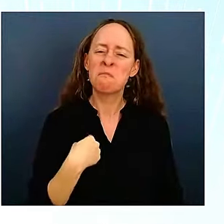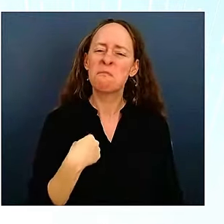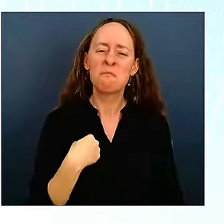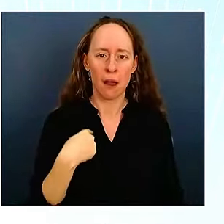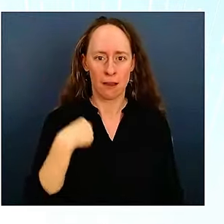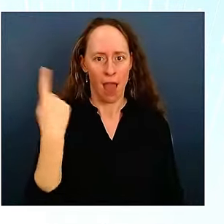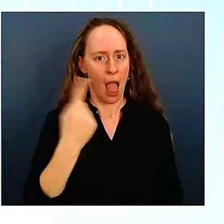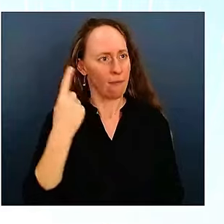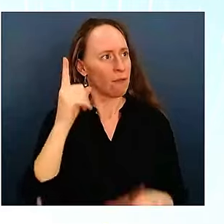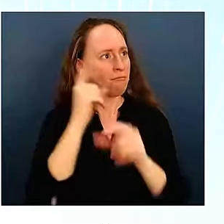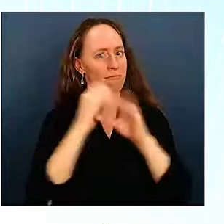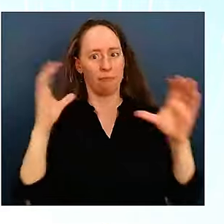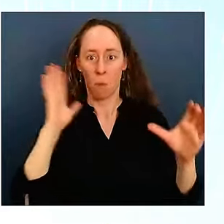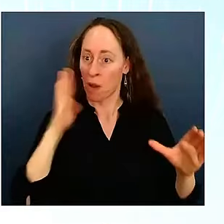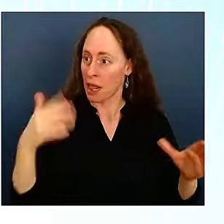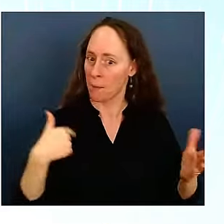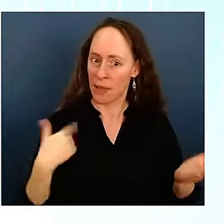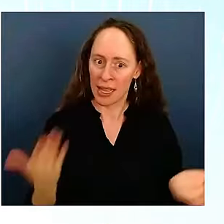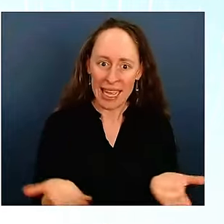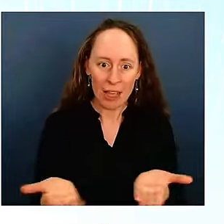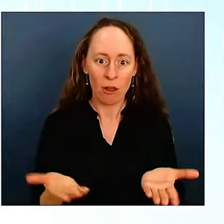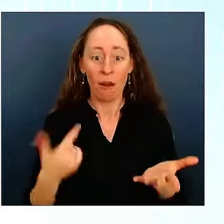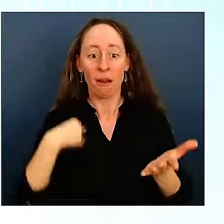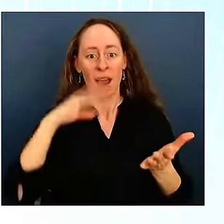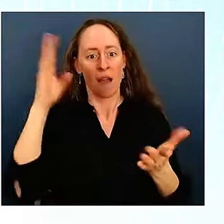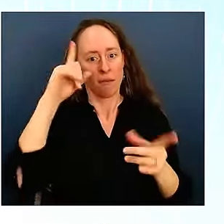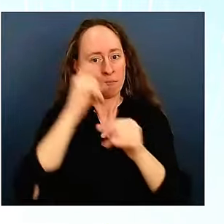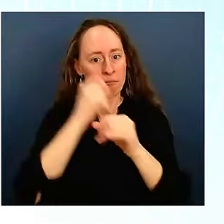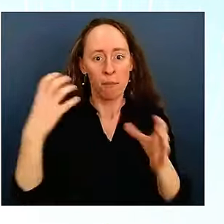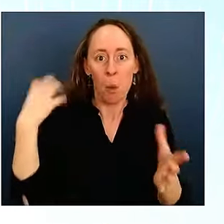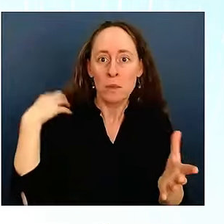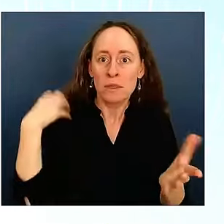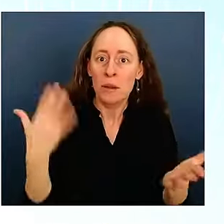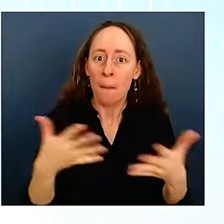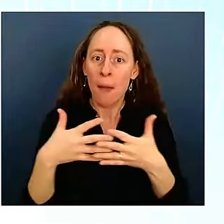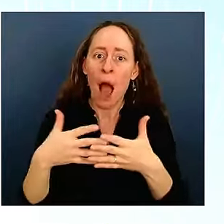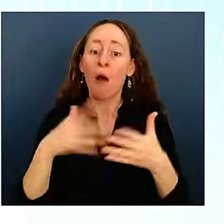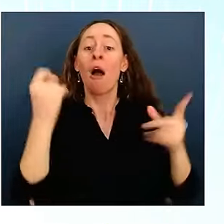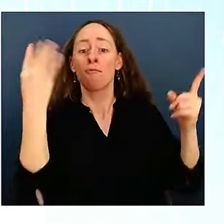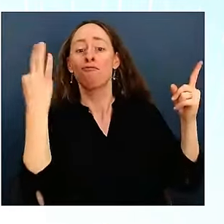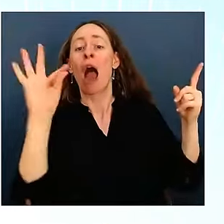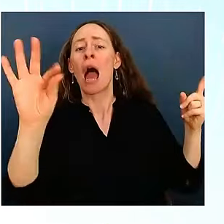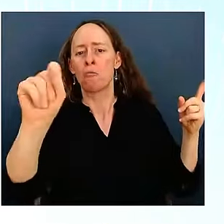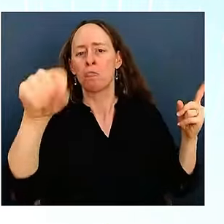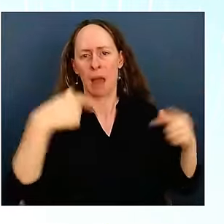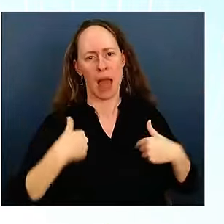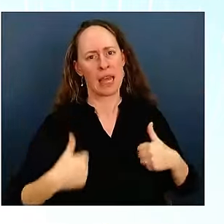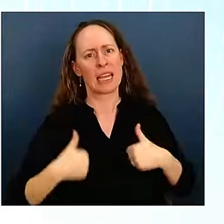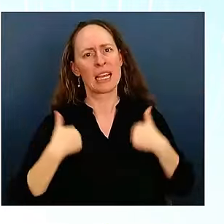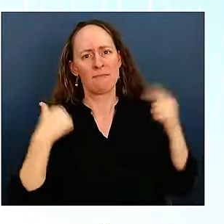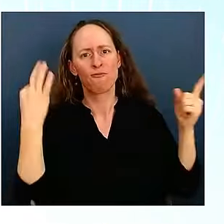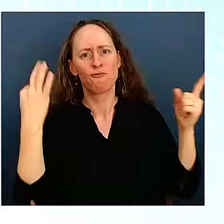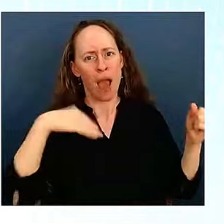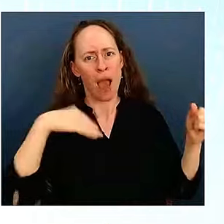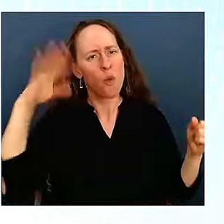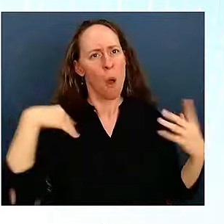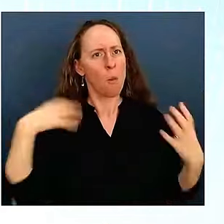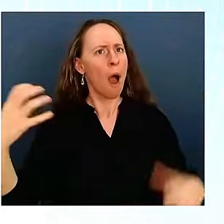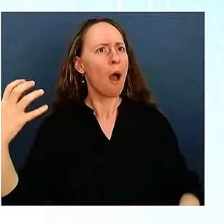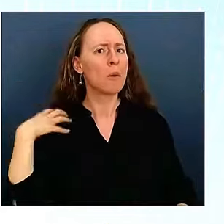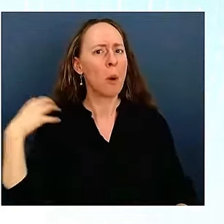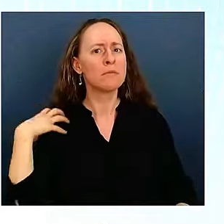In France, I knew I wanted to be a head coach one day. I learned early in my career I was too slow as a player